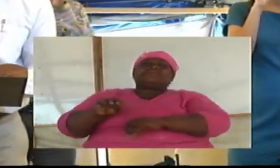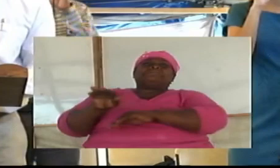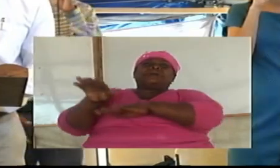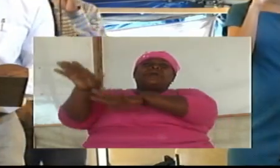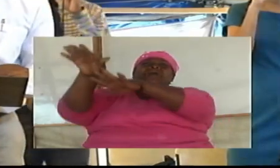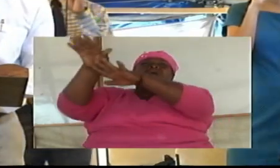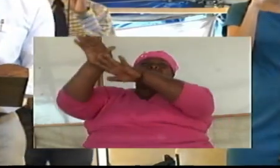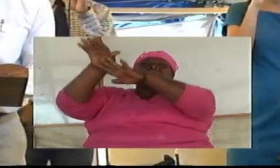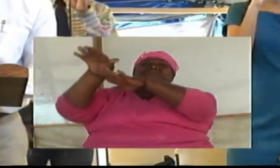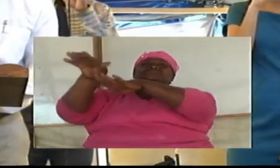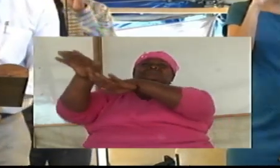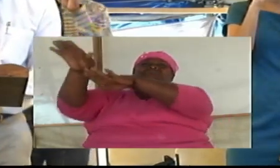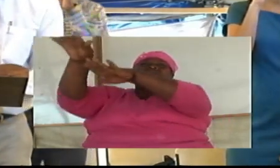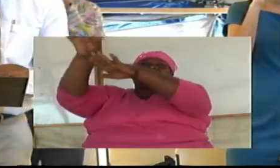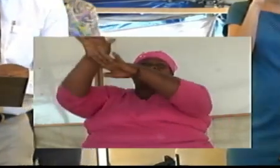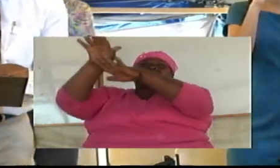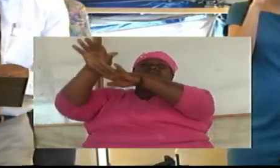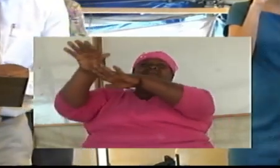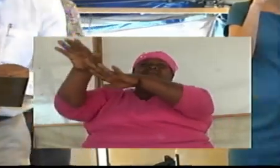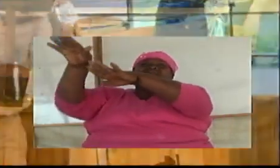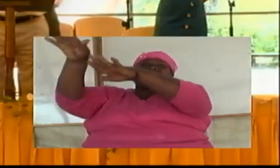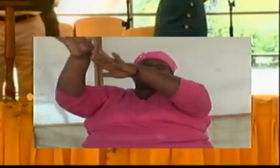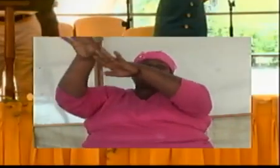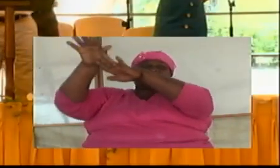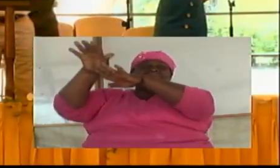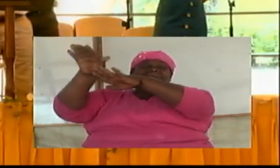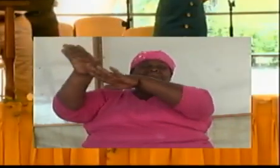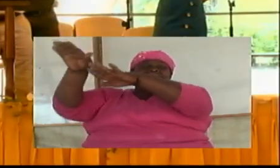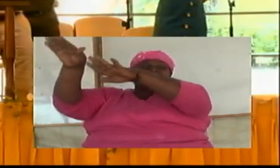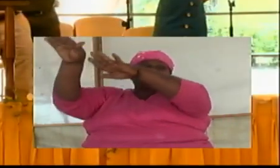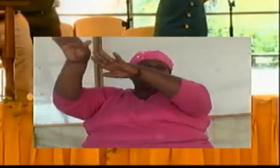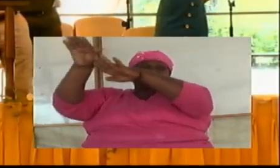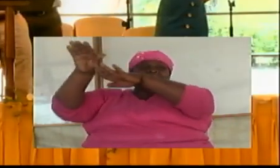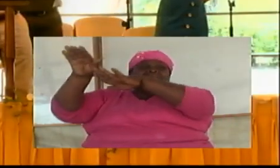highest mountain.